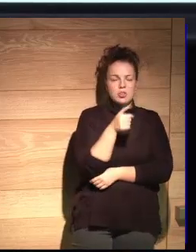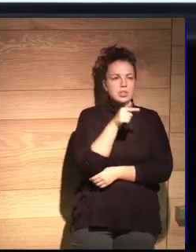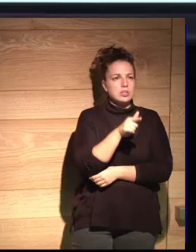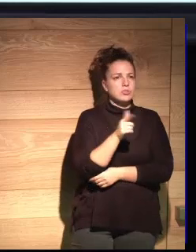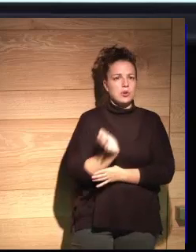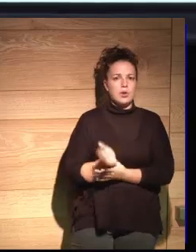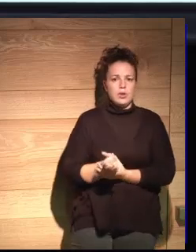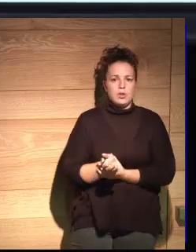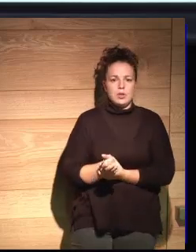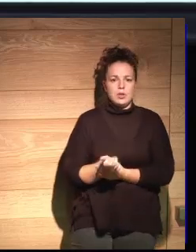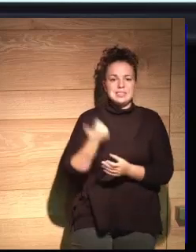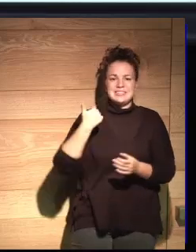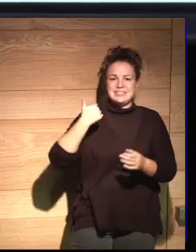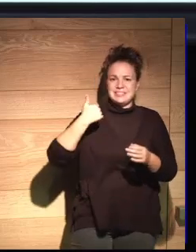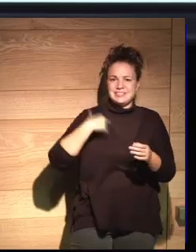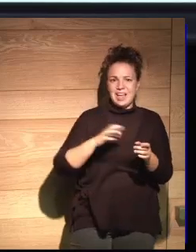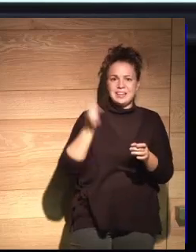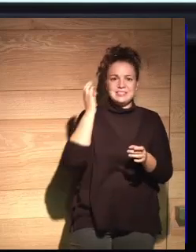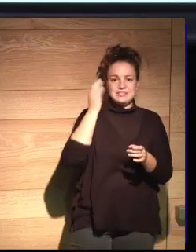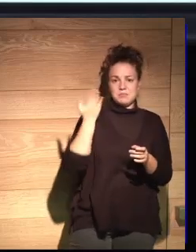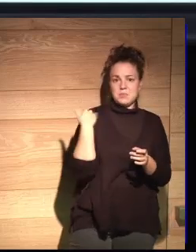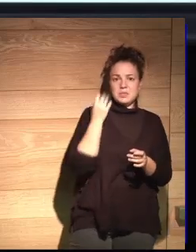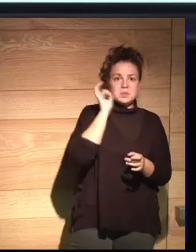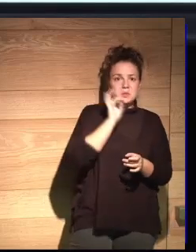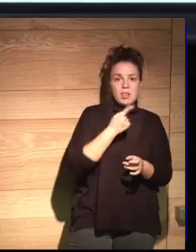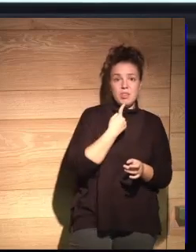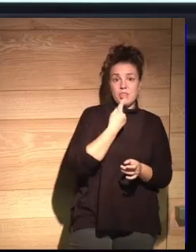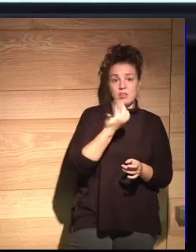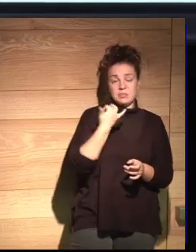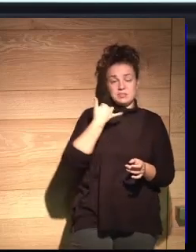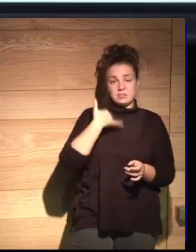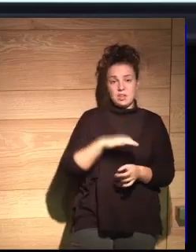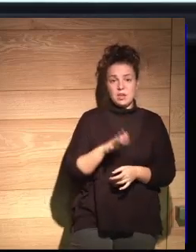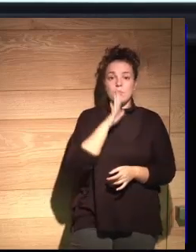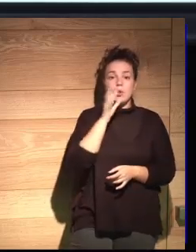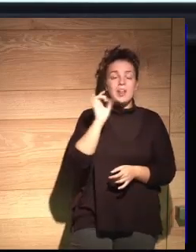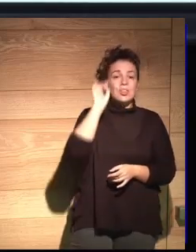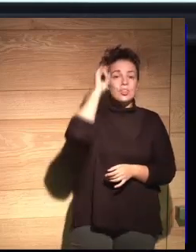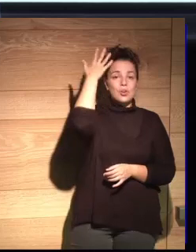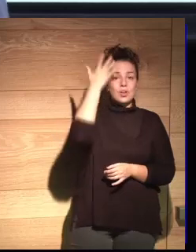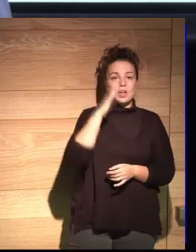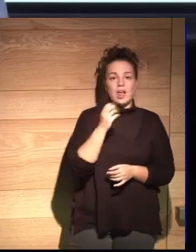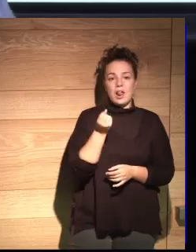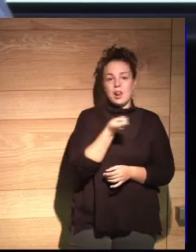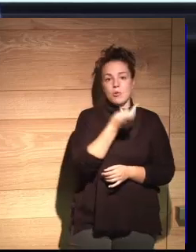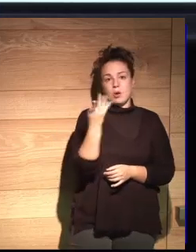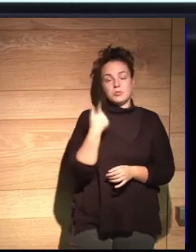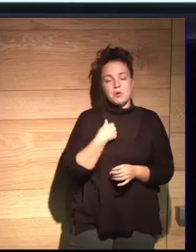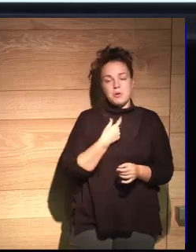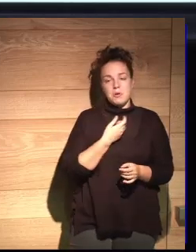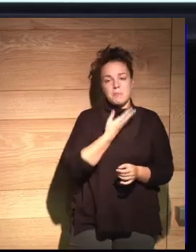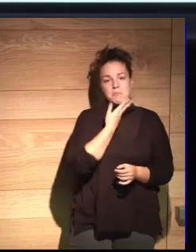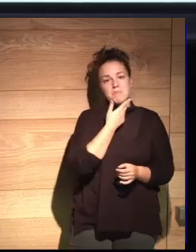human. And that, it was already mentioned in the previous century, some ideologies of which we would like not